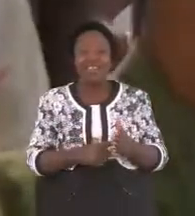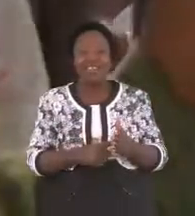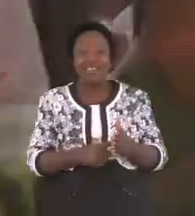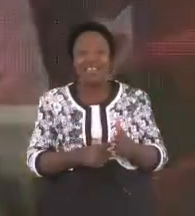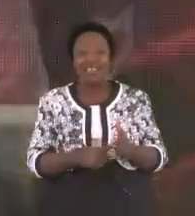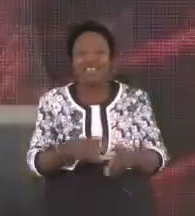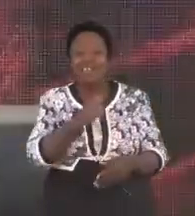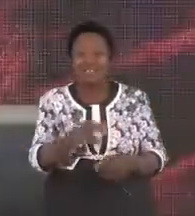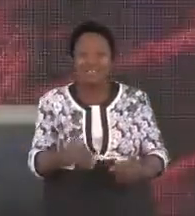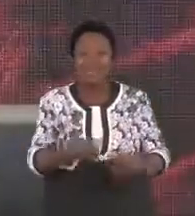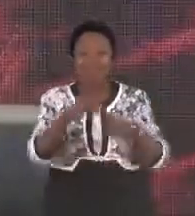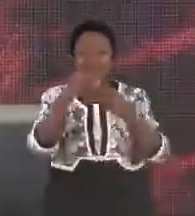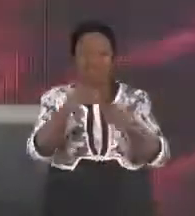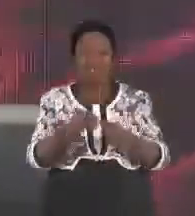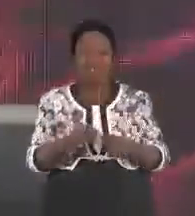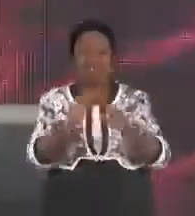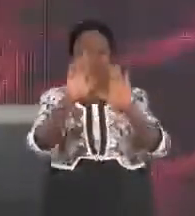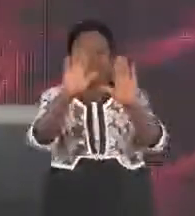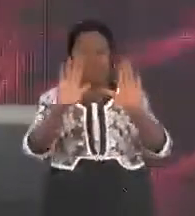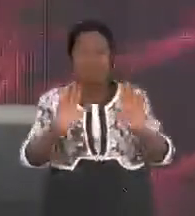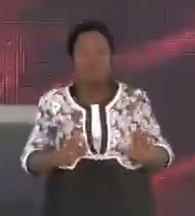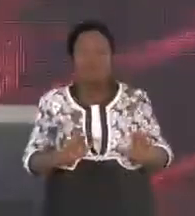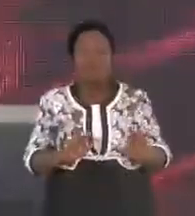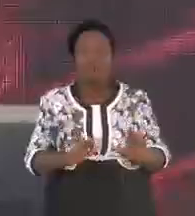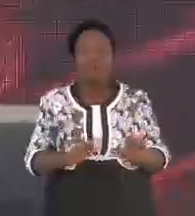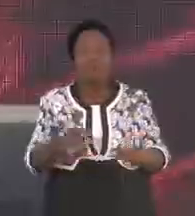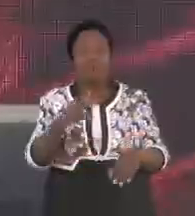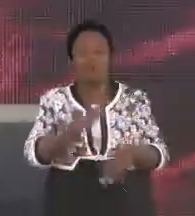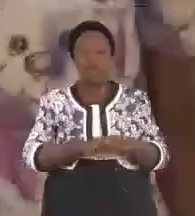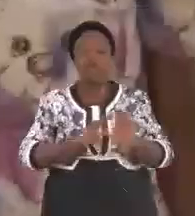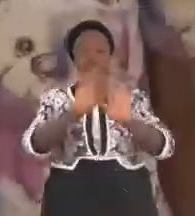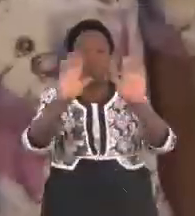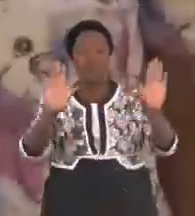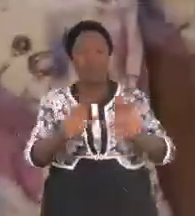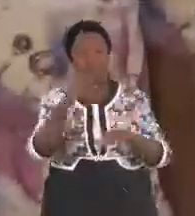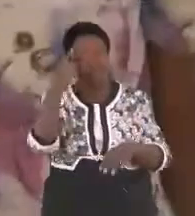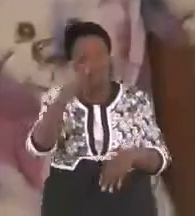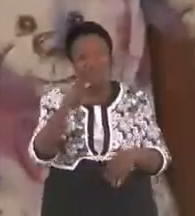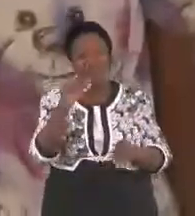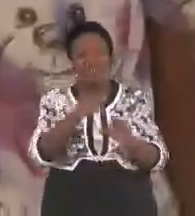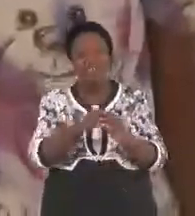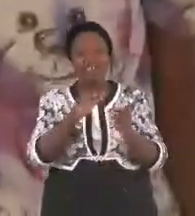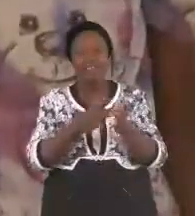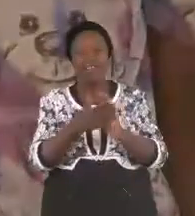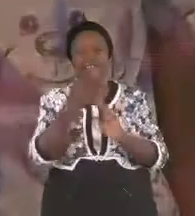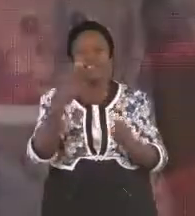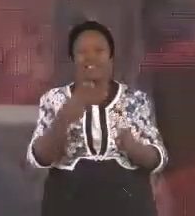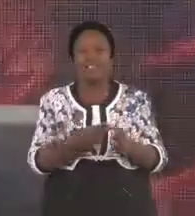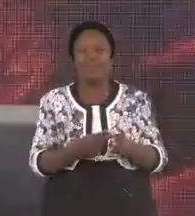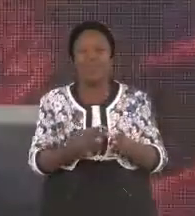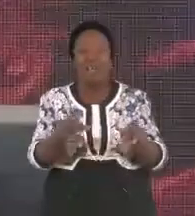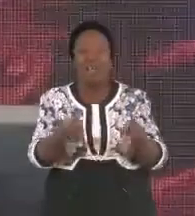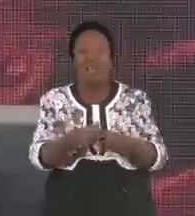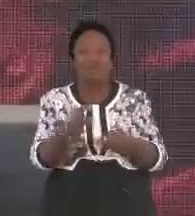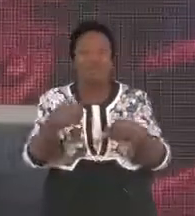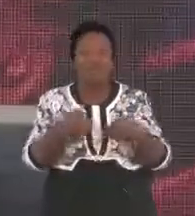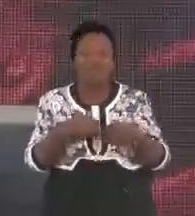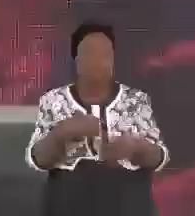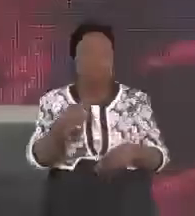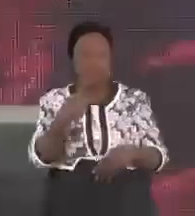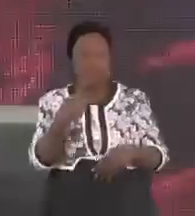miracle deliverance Sunday for you in Jesus' name. As we have said